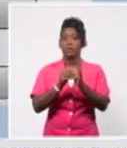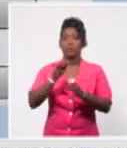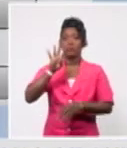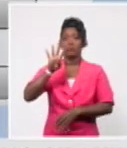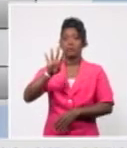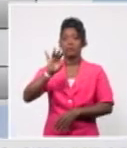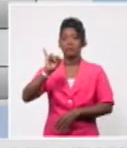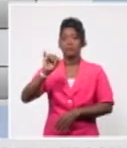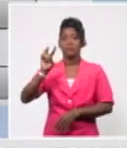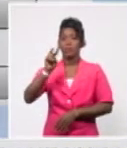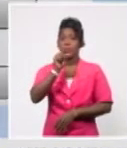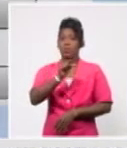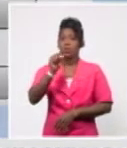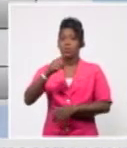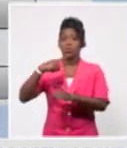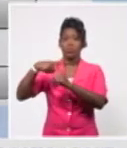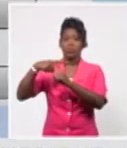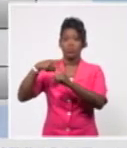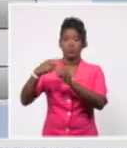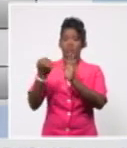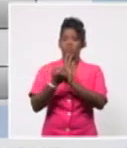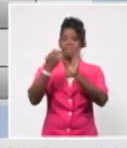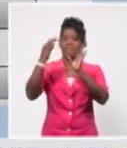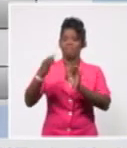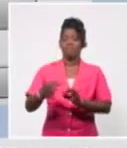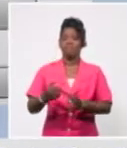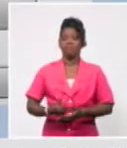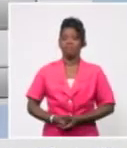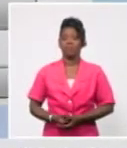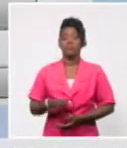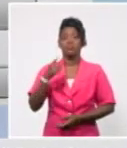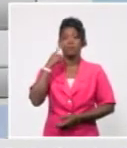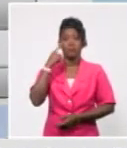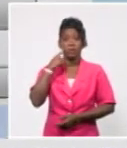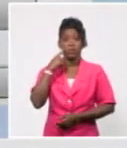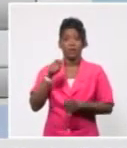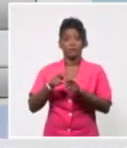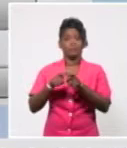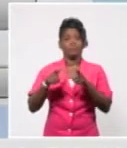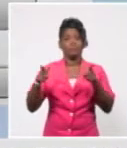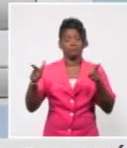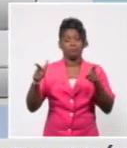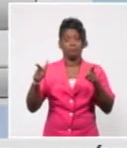308,462 people were diagnosed with the virus, for a total of